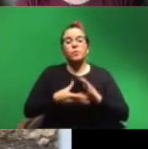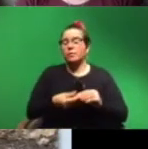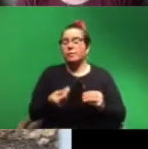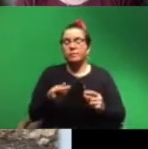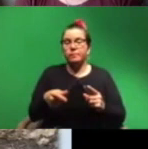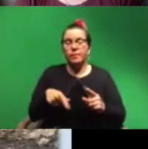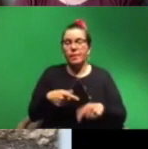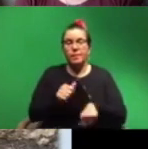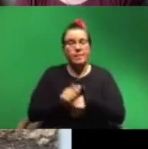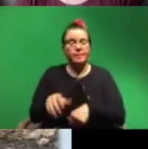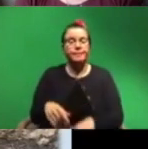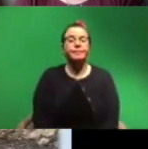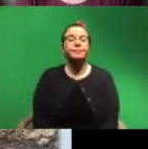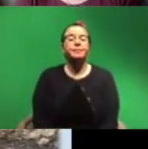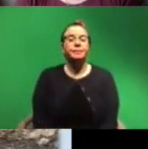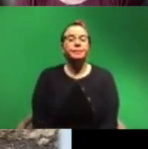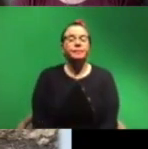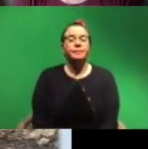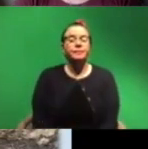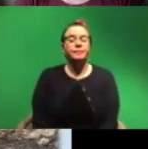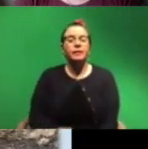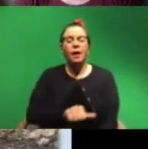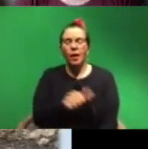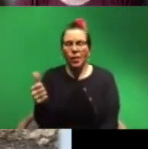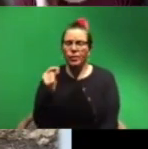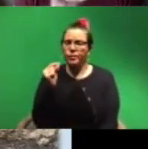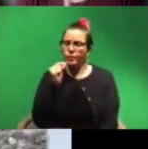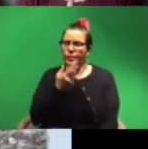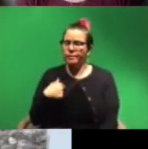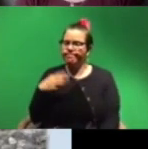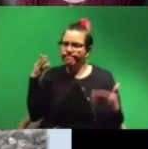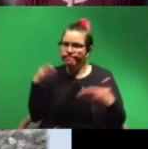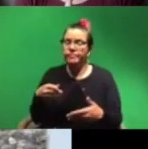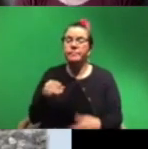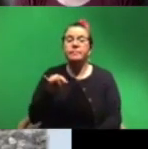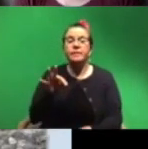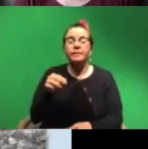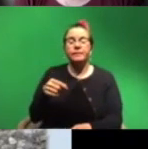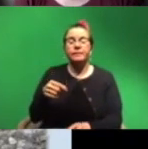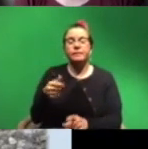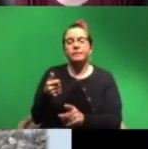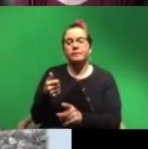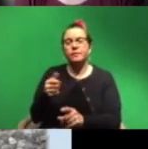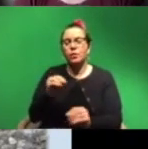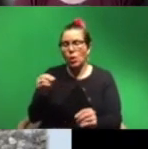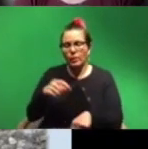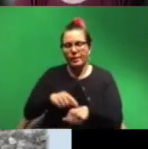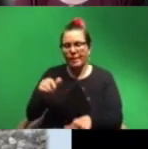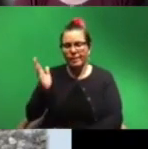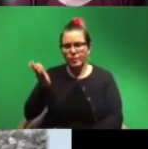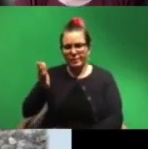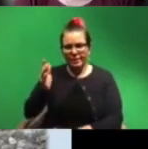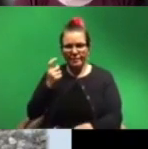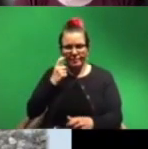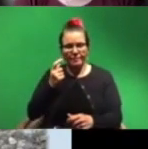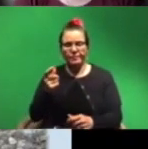really cool thing that I was focused on was, if you were in my No Time Like the Presentation talk the other